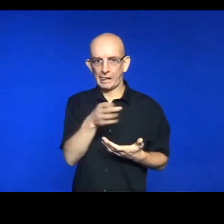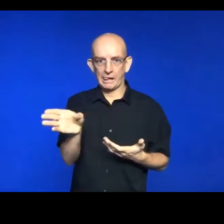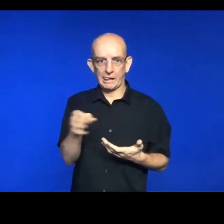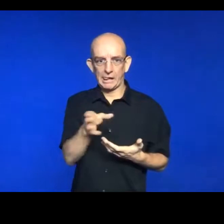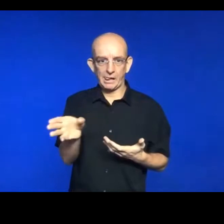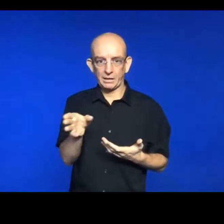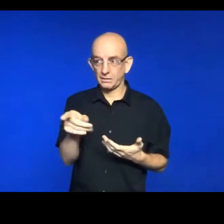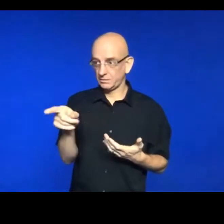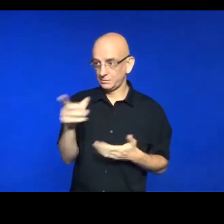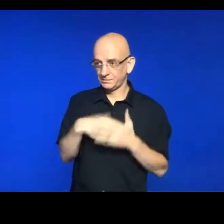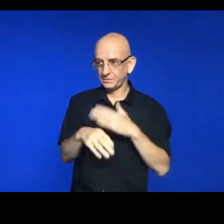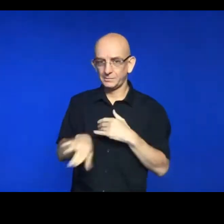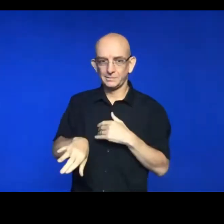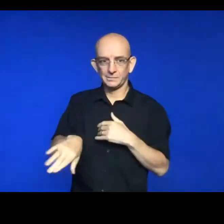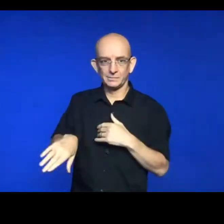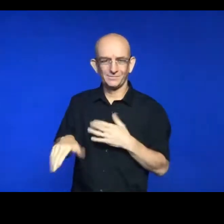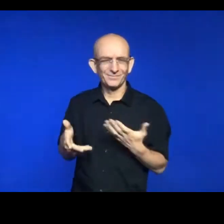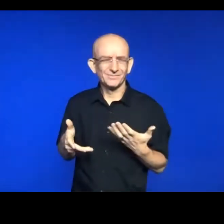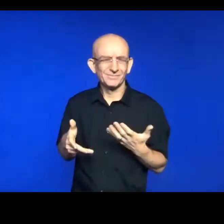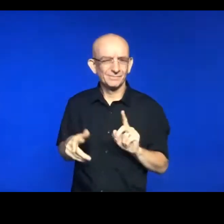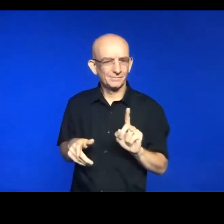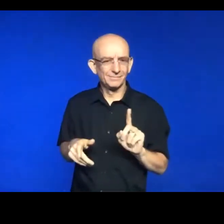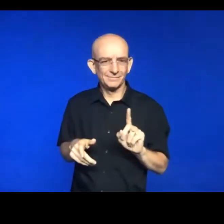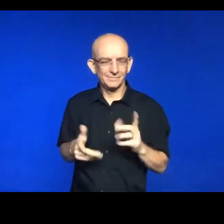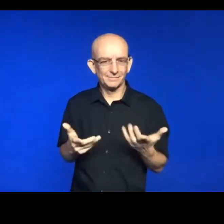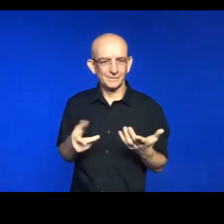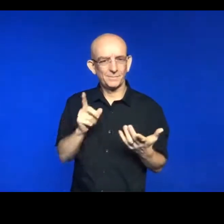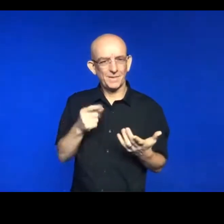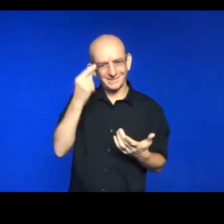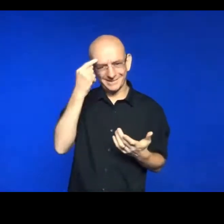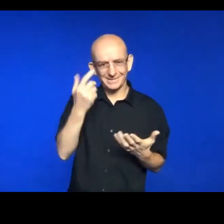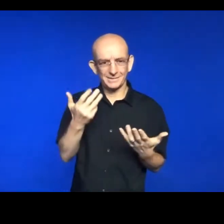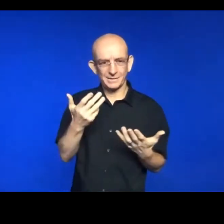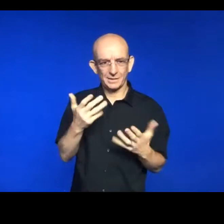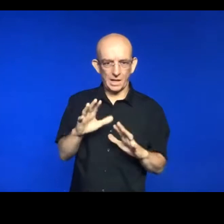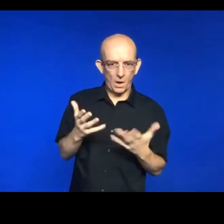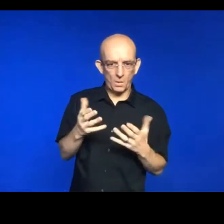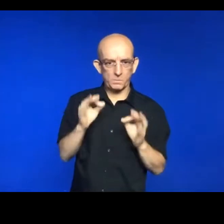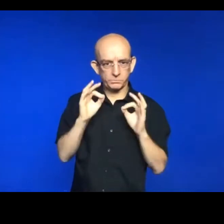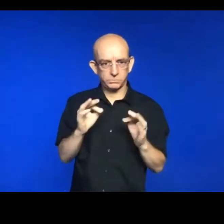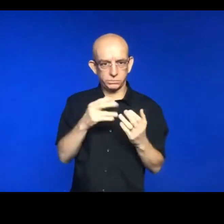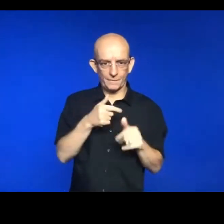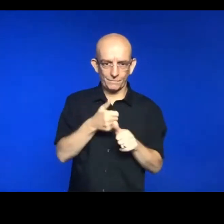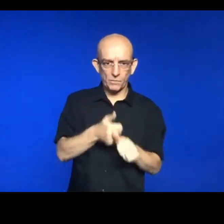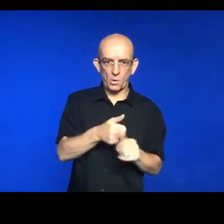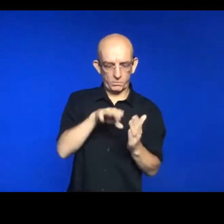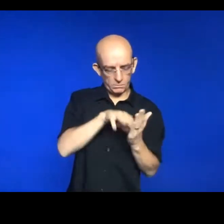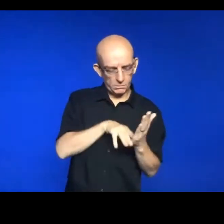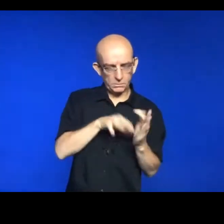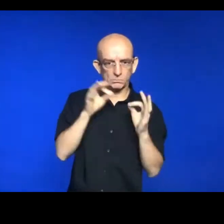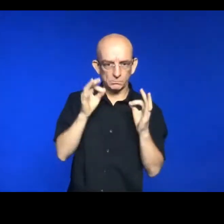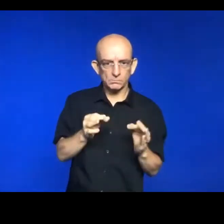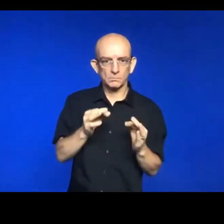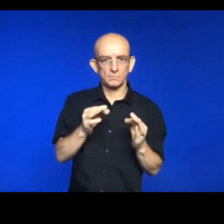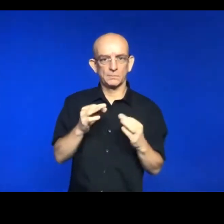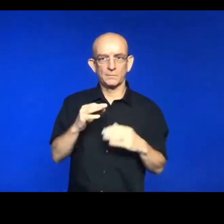implemented following ethical principles and ethical values that are